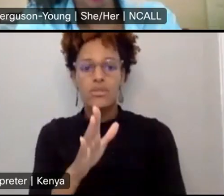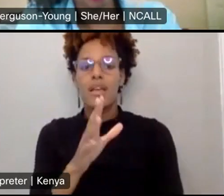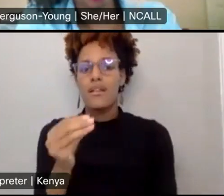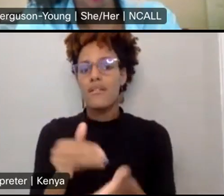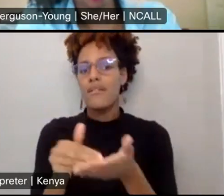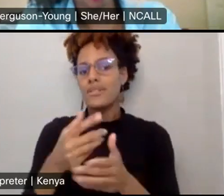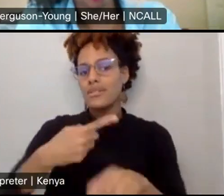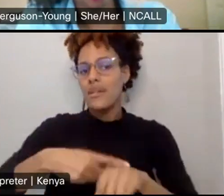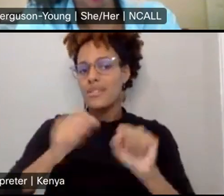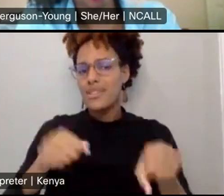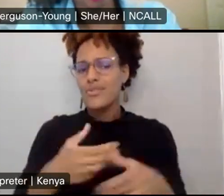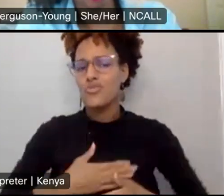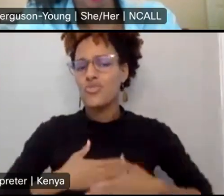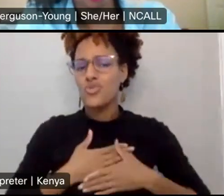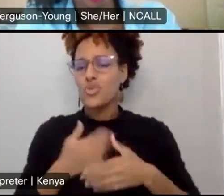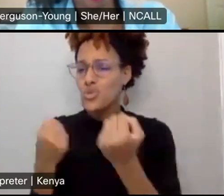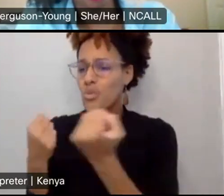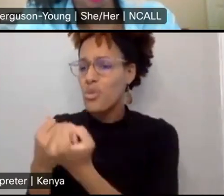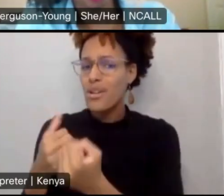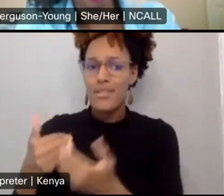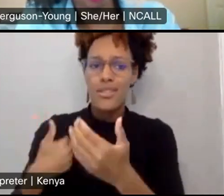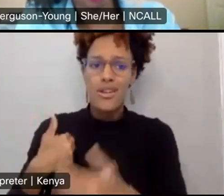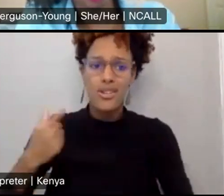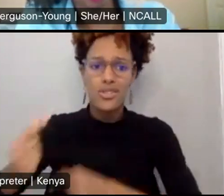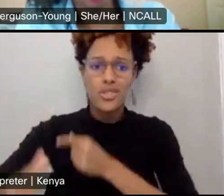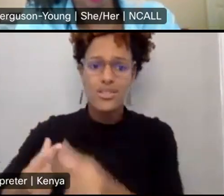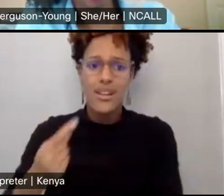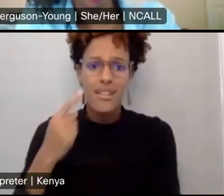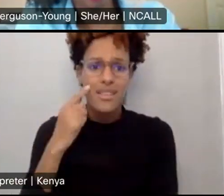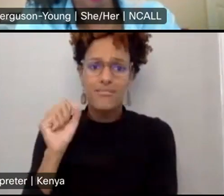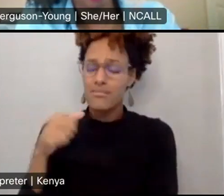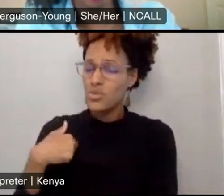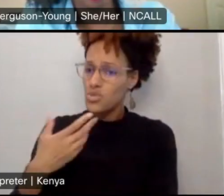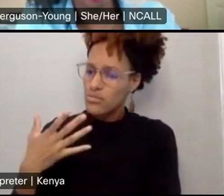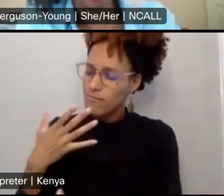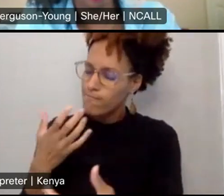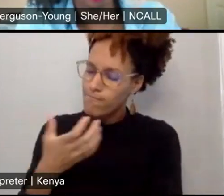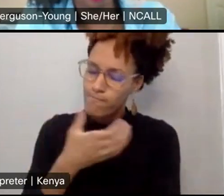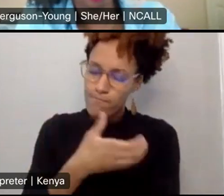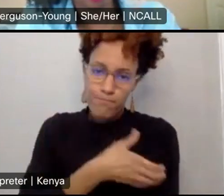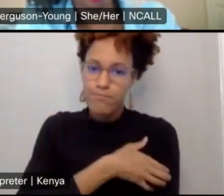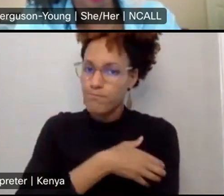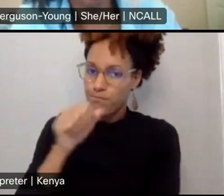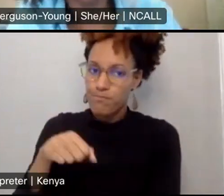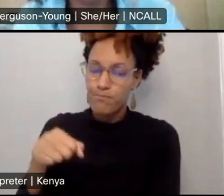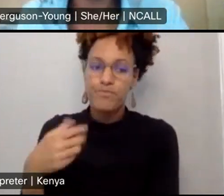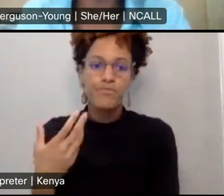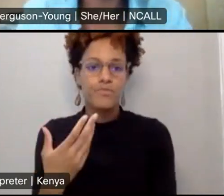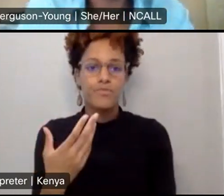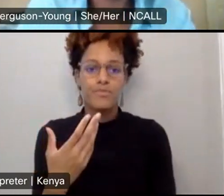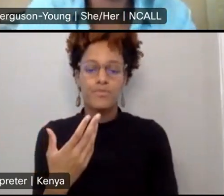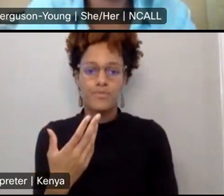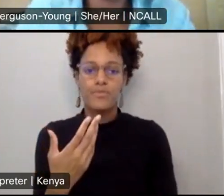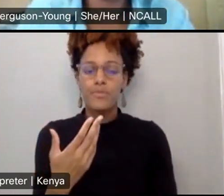oftentimes enjoy supporting youth and younger generations, I think can be really, really powerful. And I don't think we always